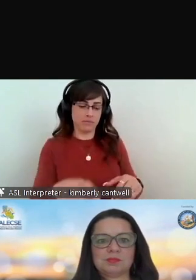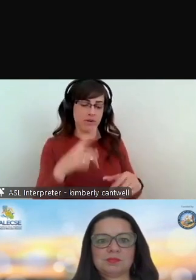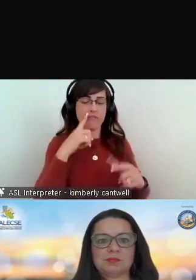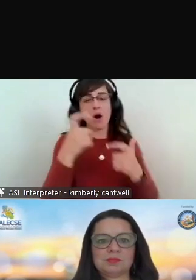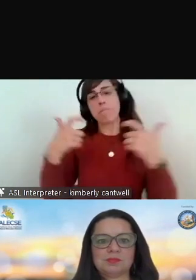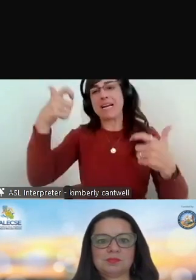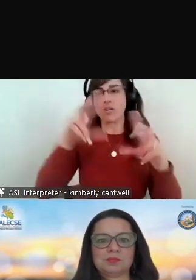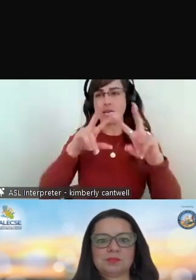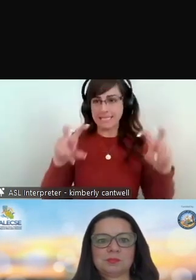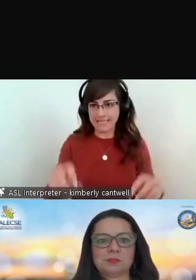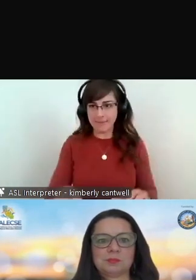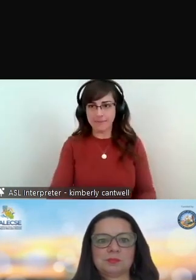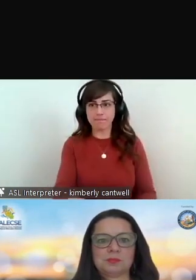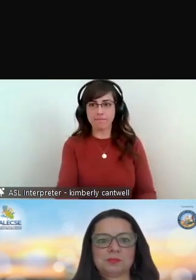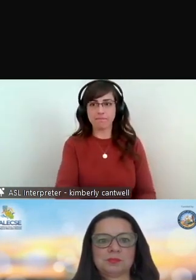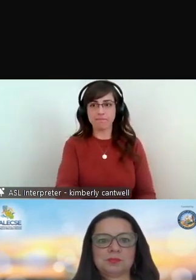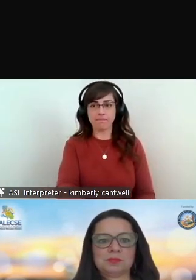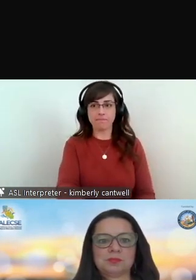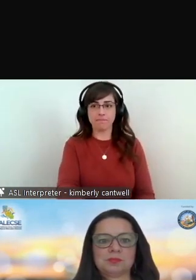bigger assessment.